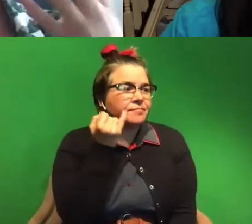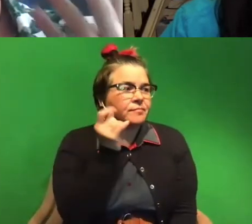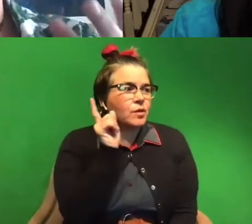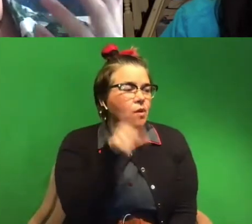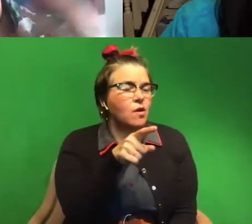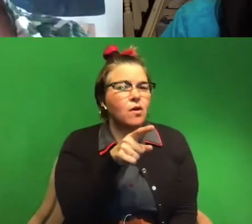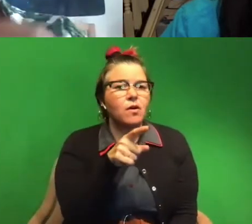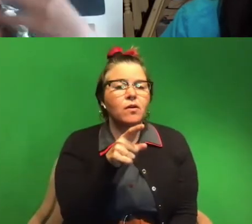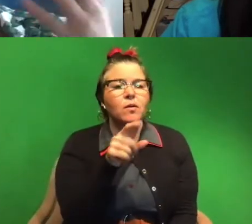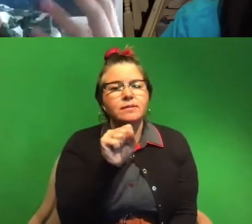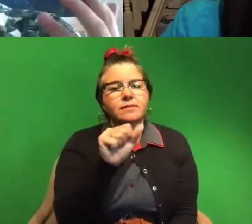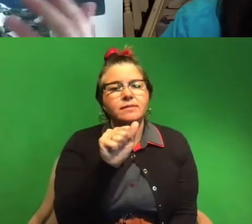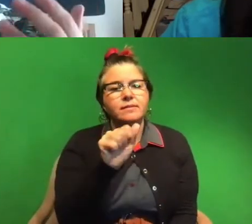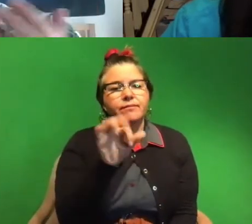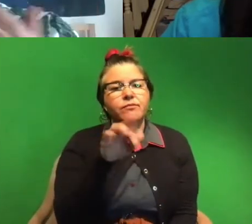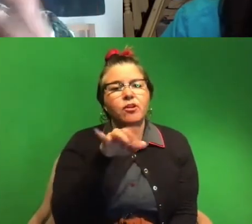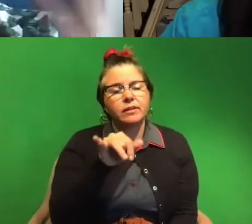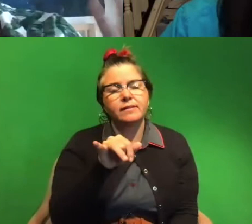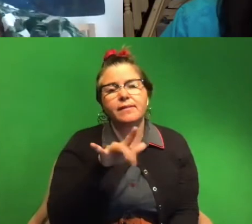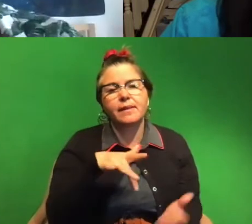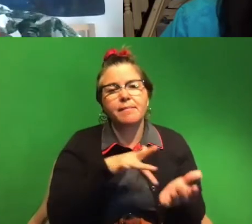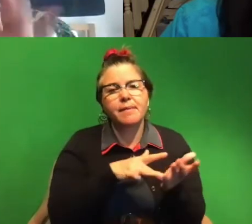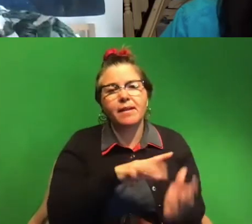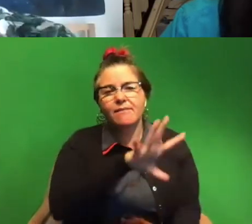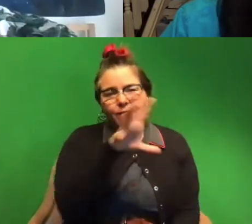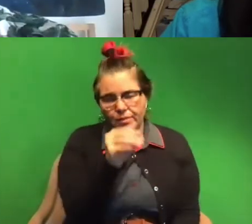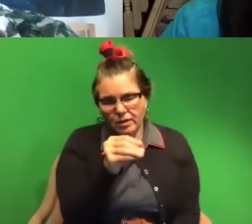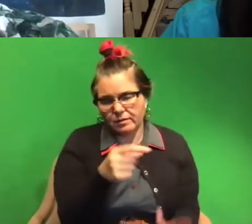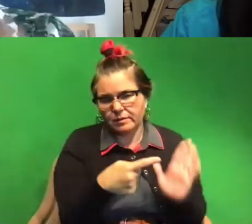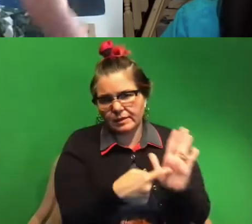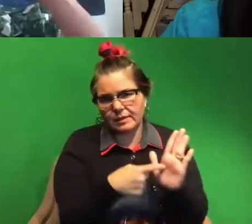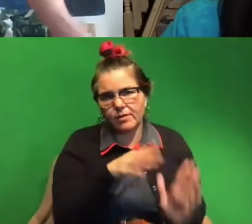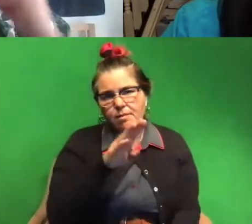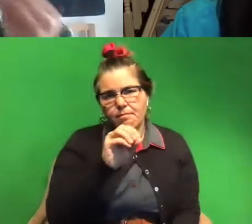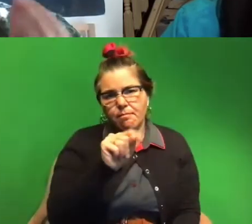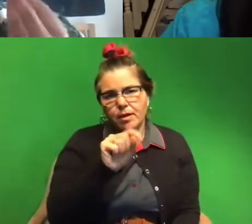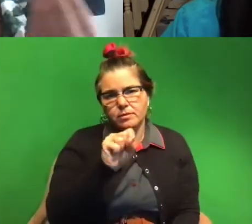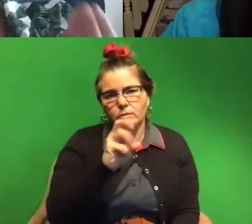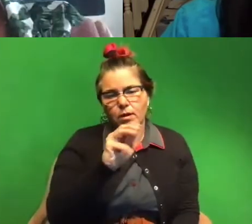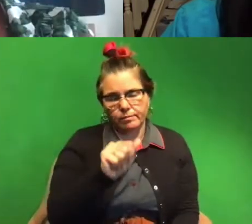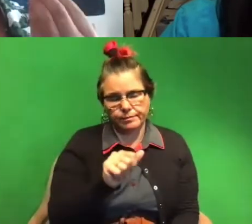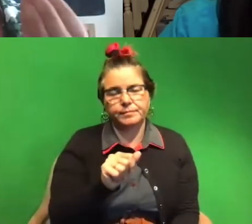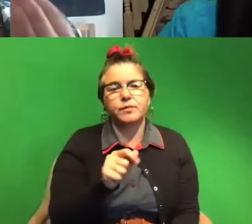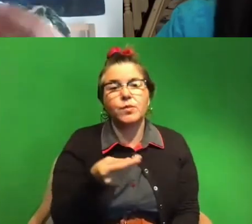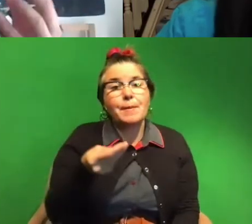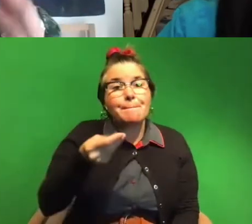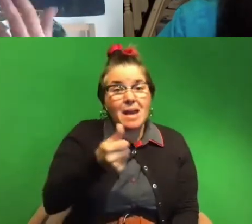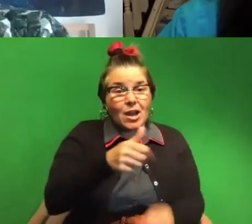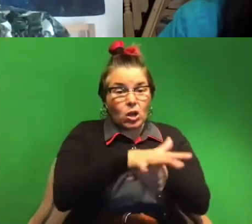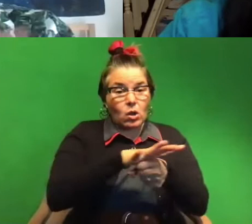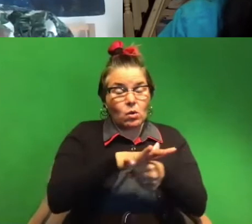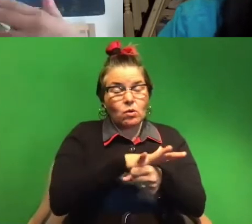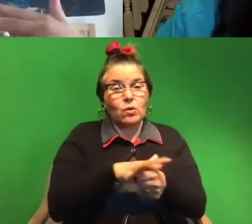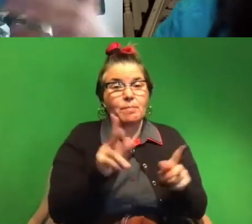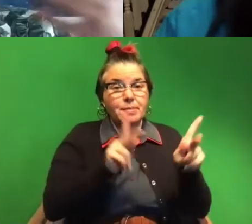take a safari in the middle of Africa, let's say Botswana. You are paying the local